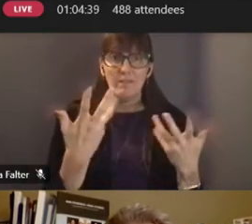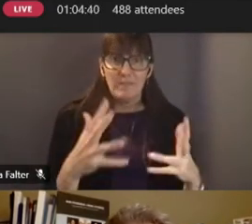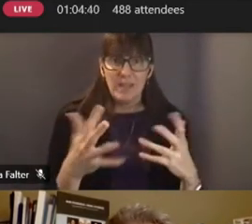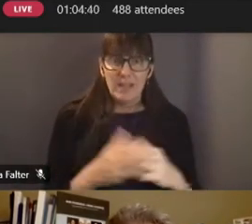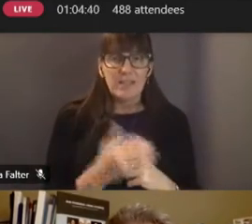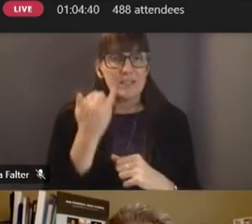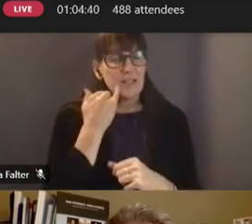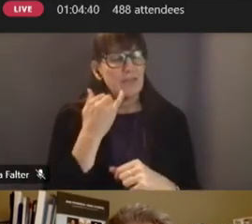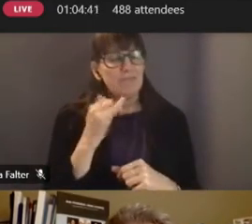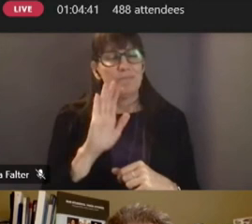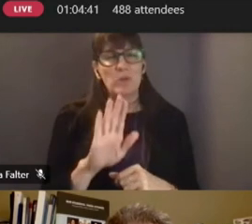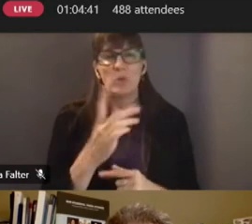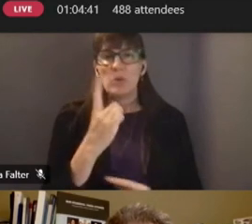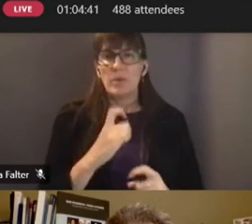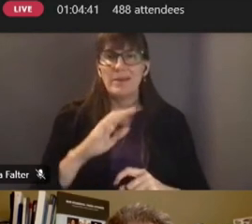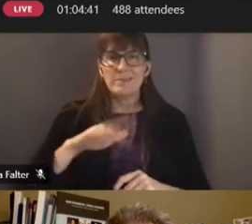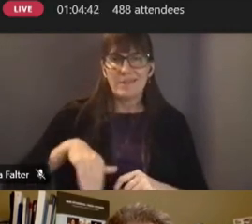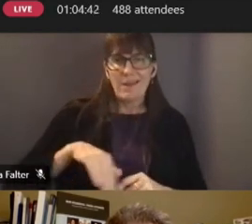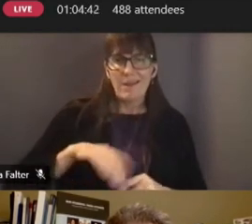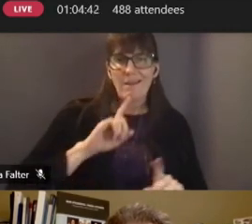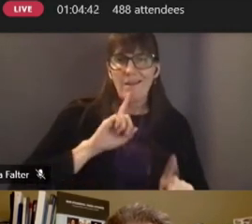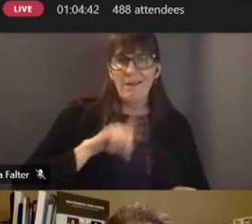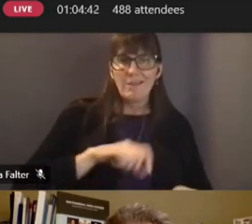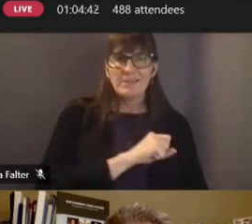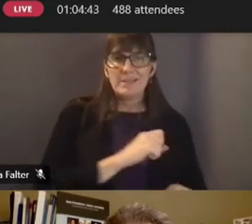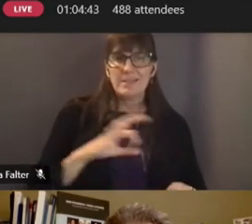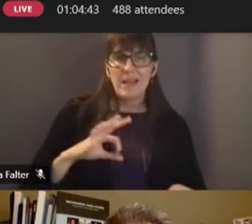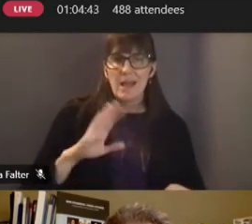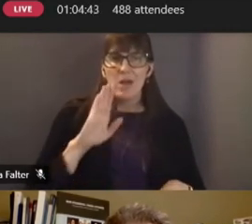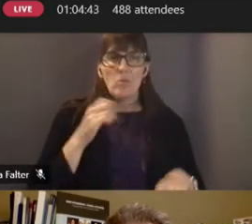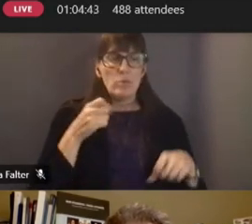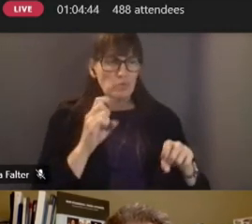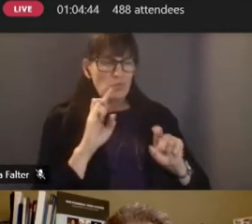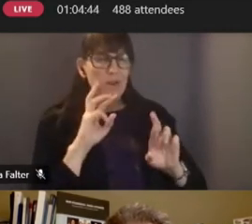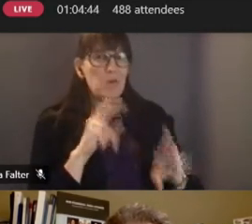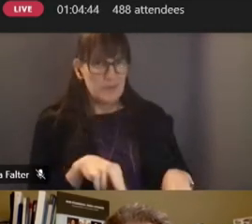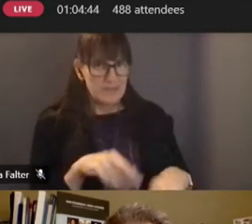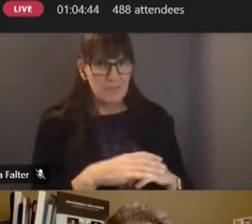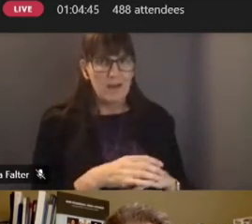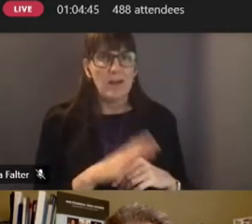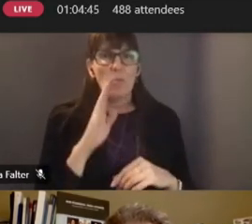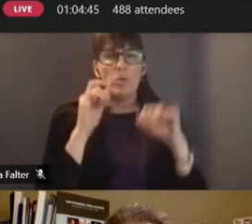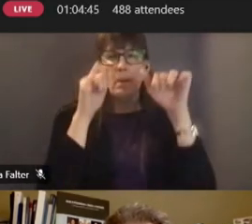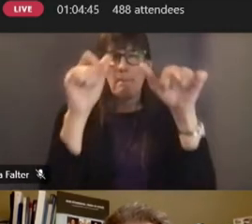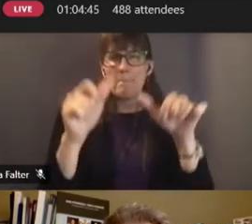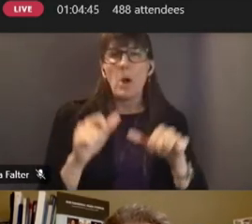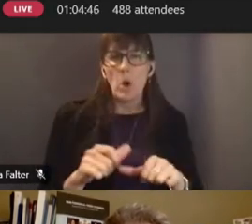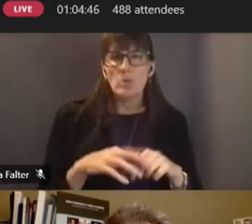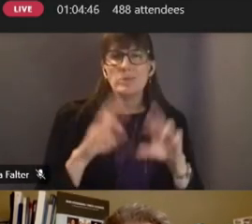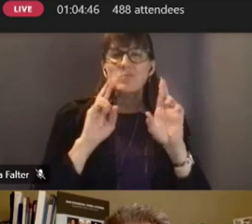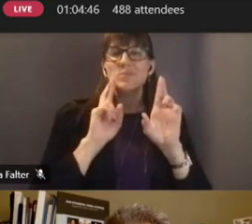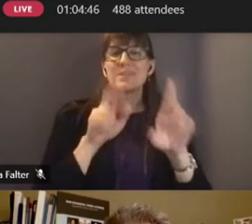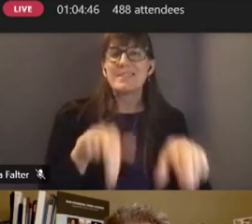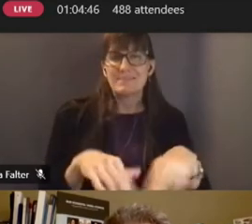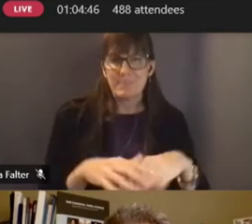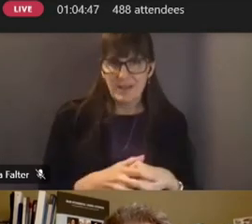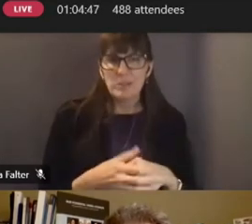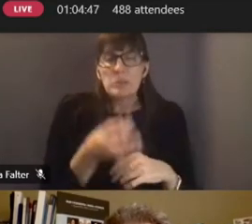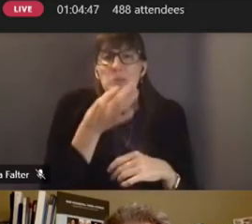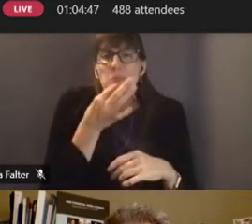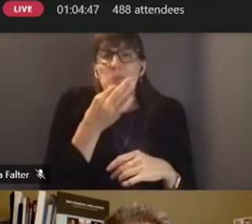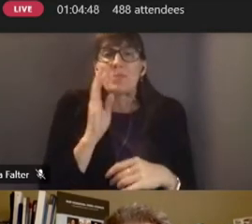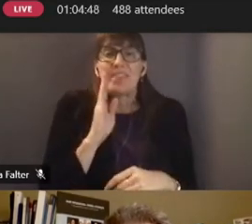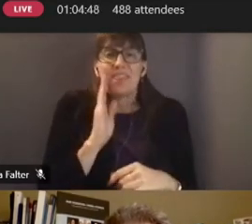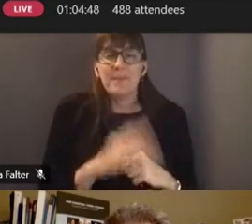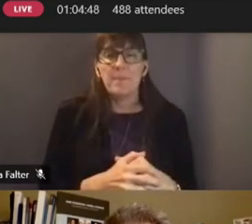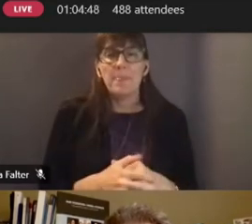your question today, our staff will work to respond to those, and we'll post the responses to those questions very soon.